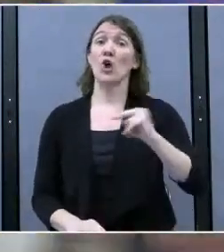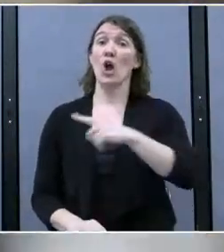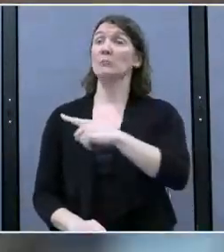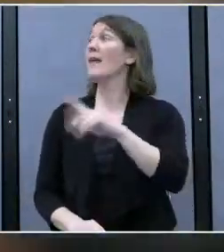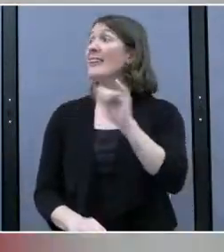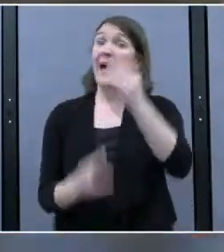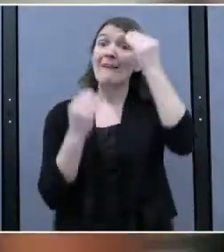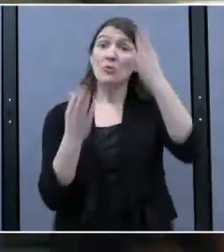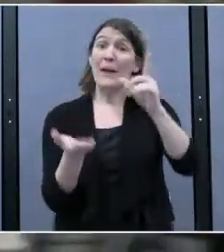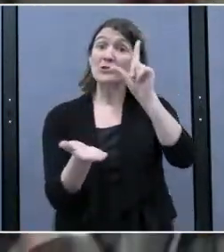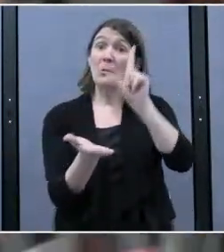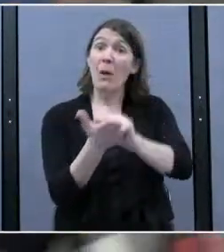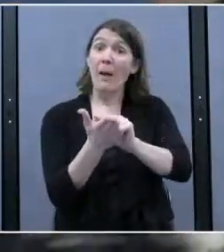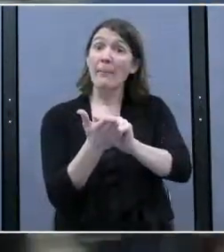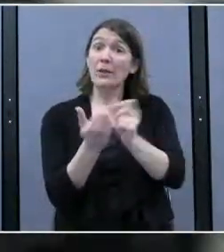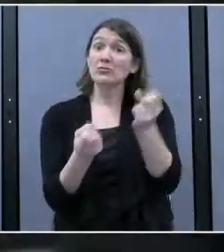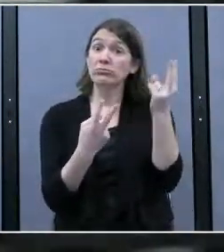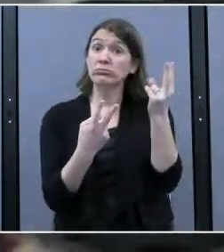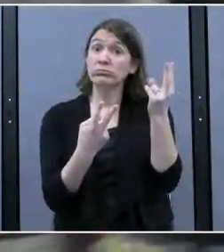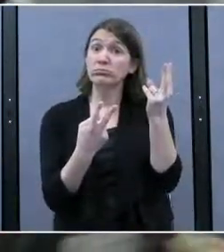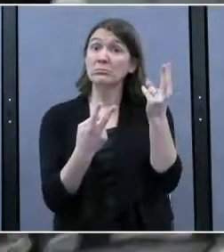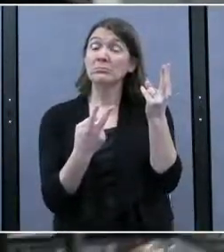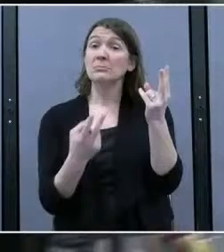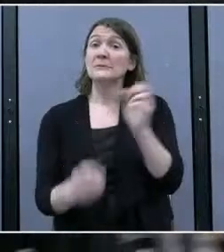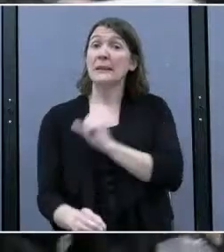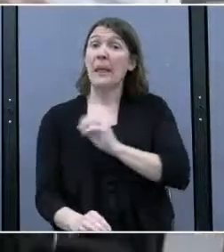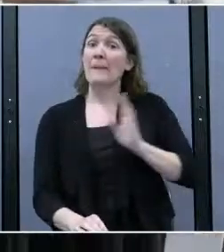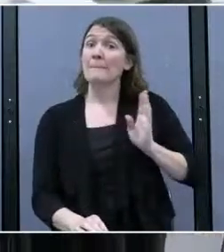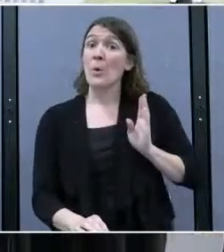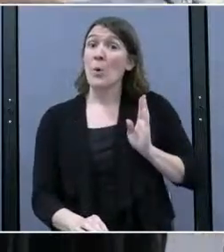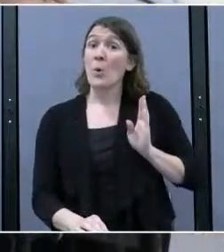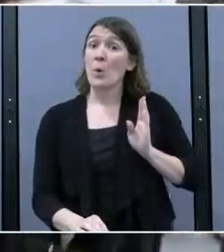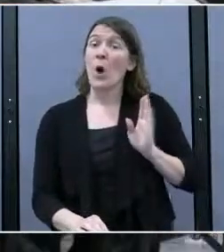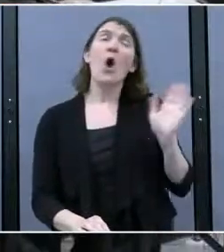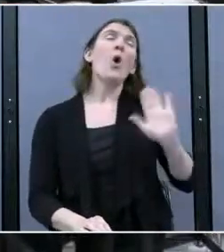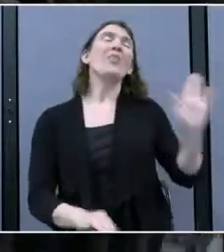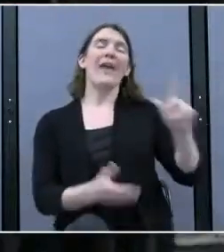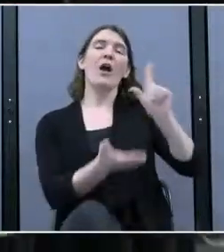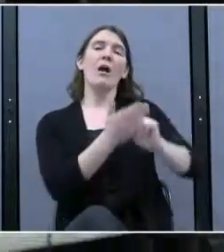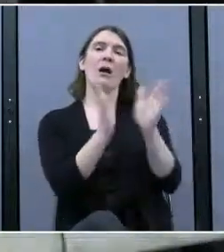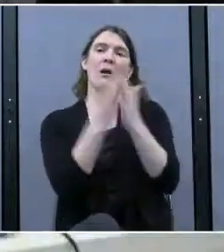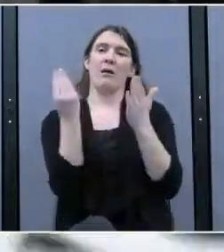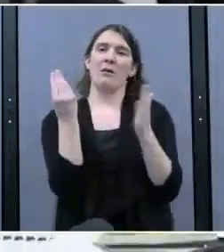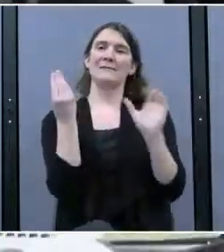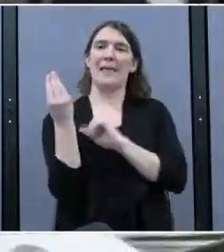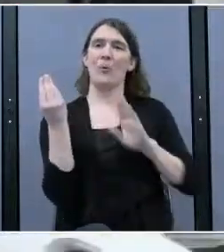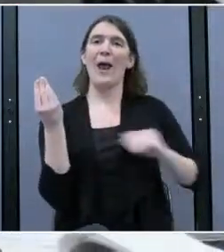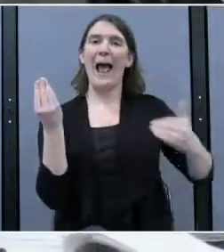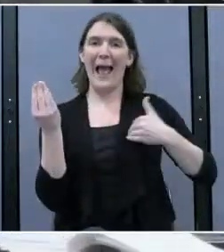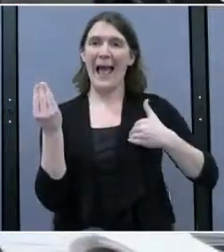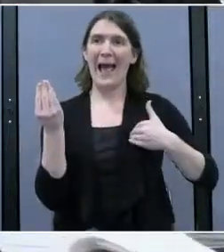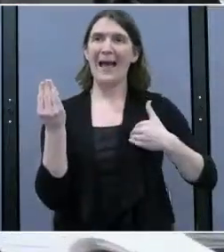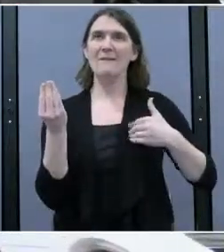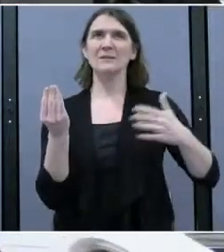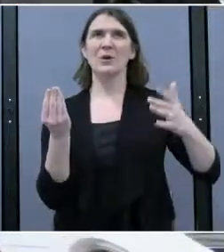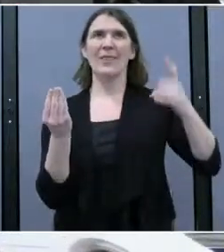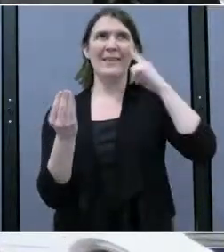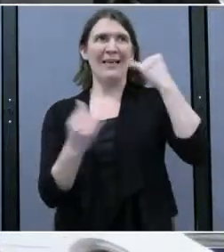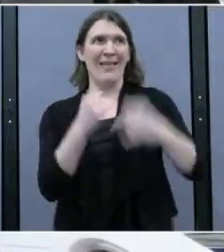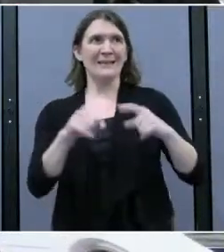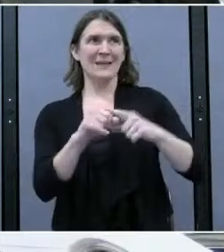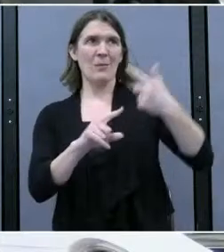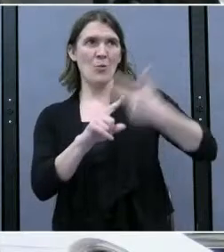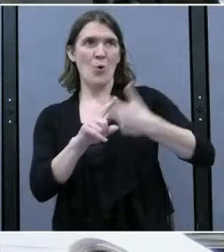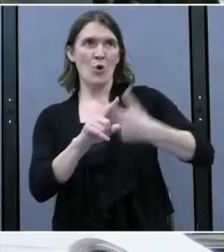information is published in the select board packets. So I think the last quarterly financial